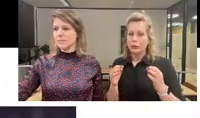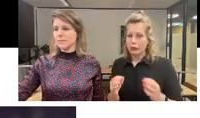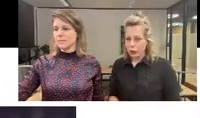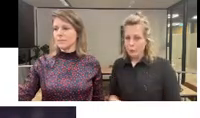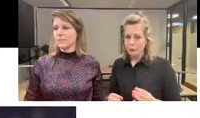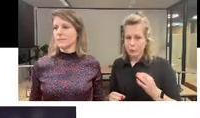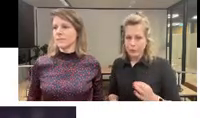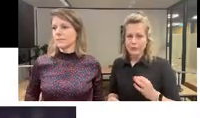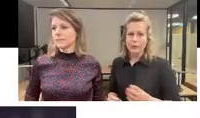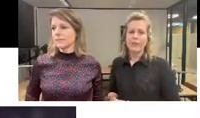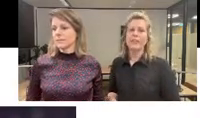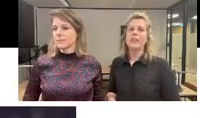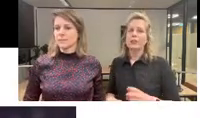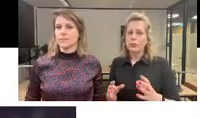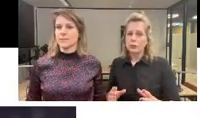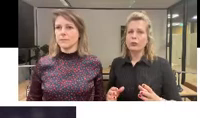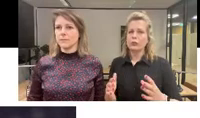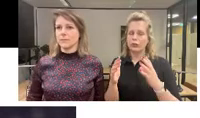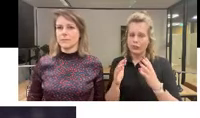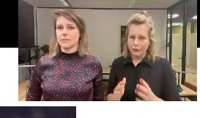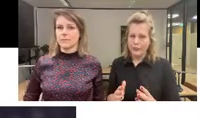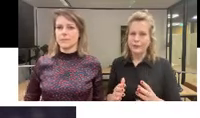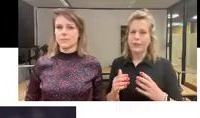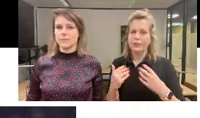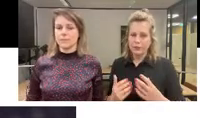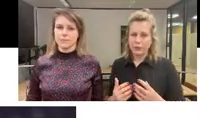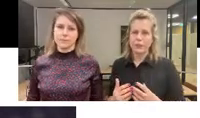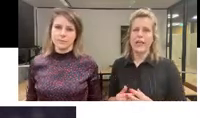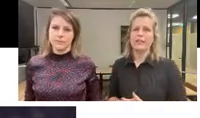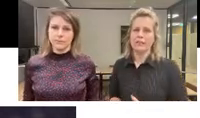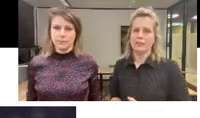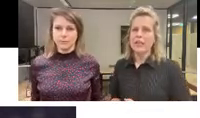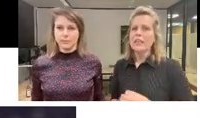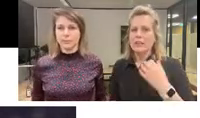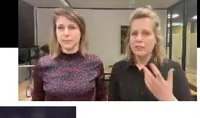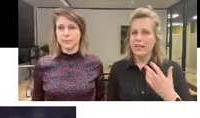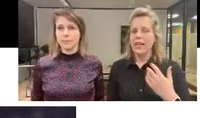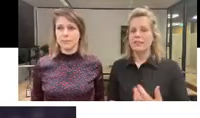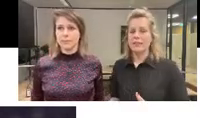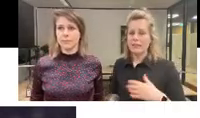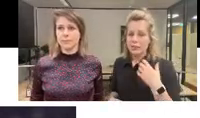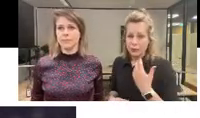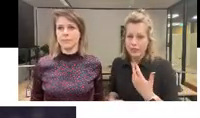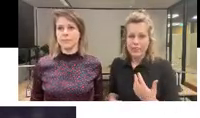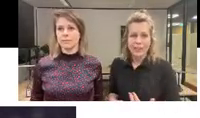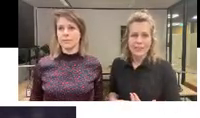which was stopped prematurely due to severe dysregulation, such as